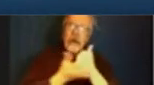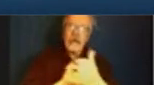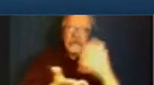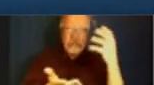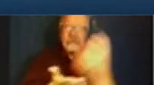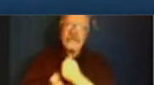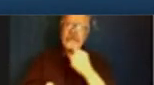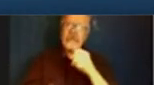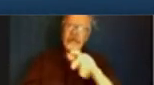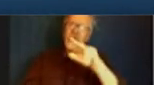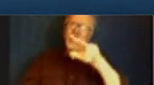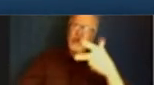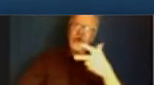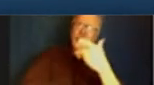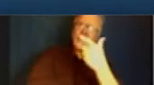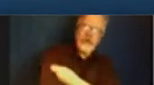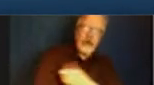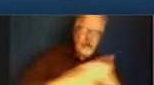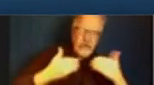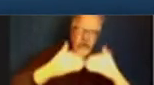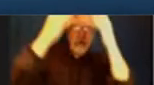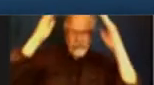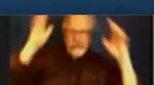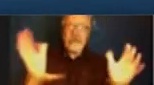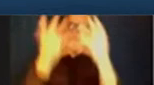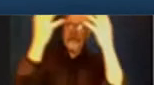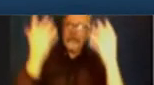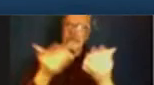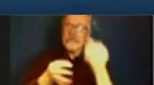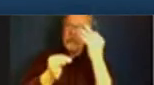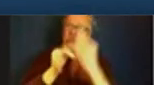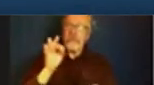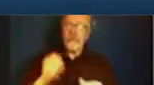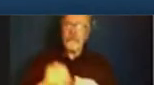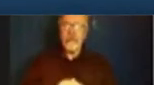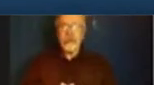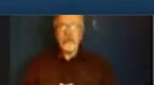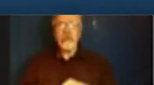Okay, up next, we will go to Jerry with the Everett Herald. Go ahead, Jerry.